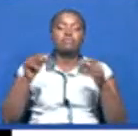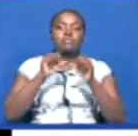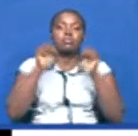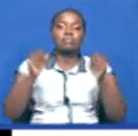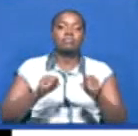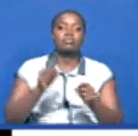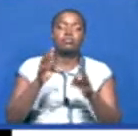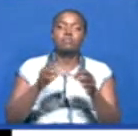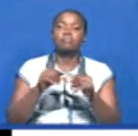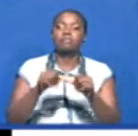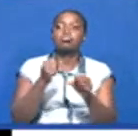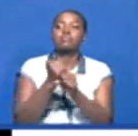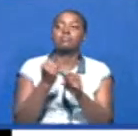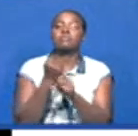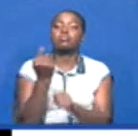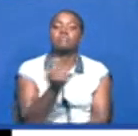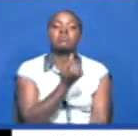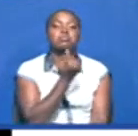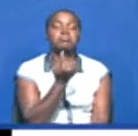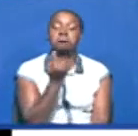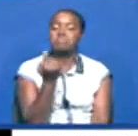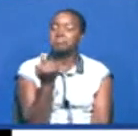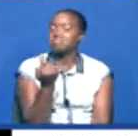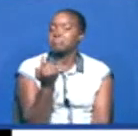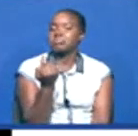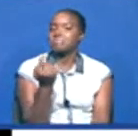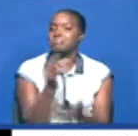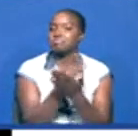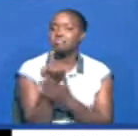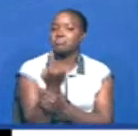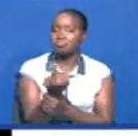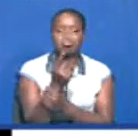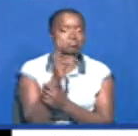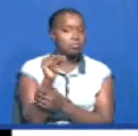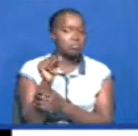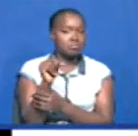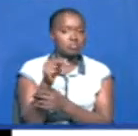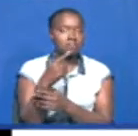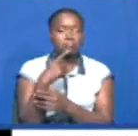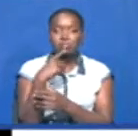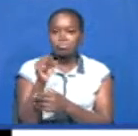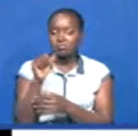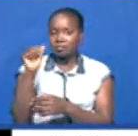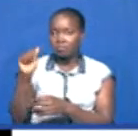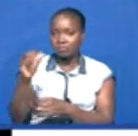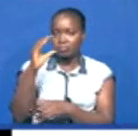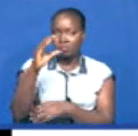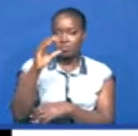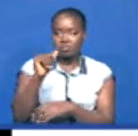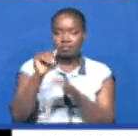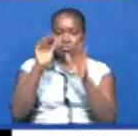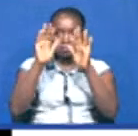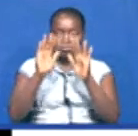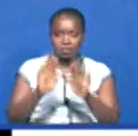you're working alone, one department, and therefore you will find the ACA is critical